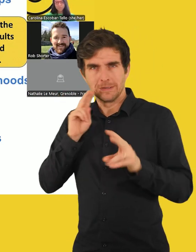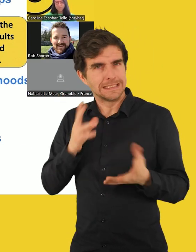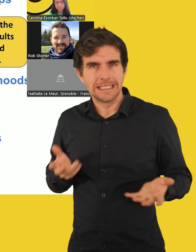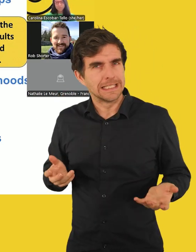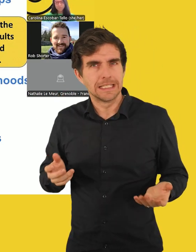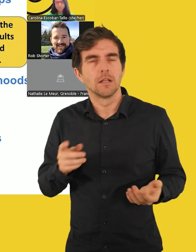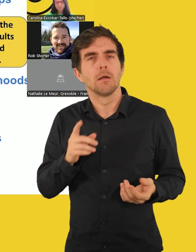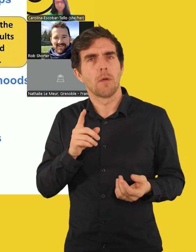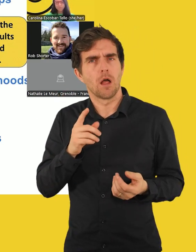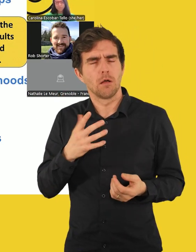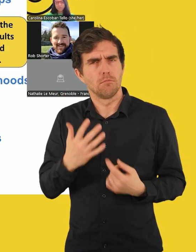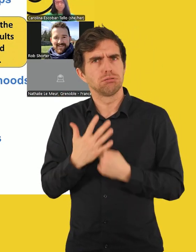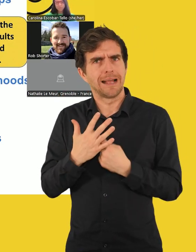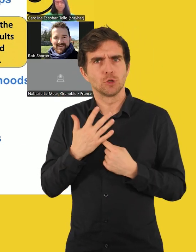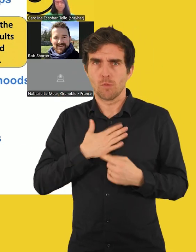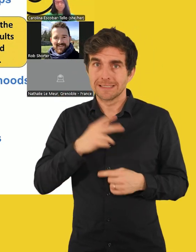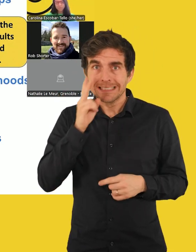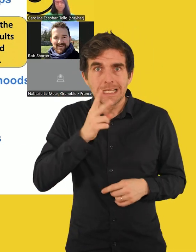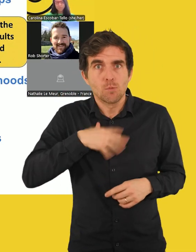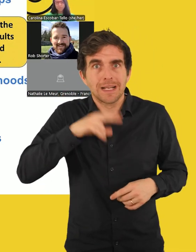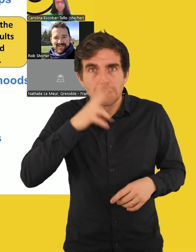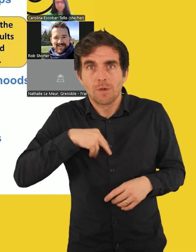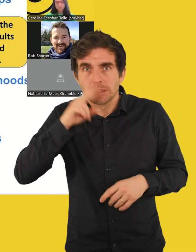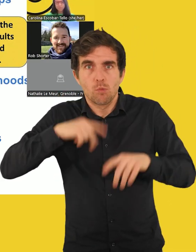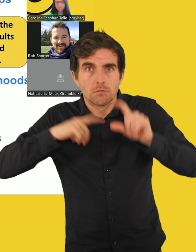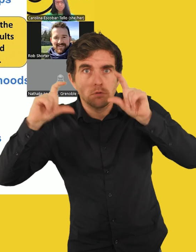yet, but there's a pressure to show them.